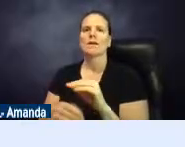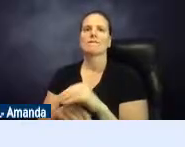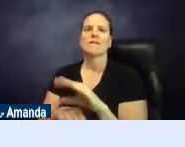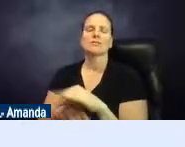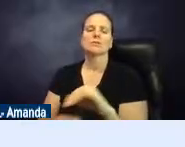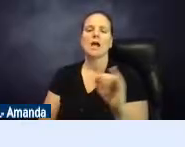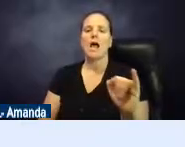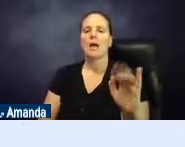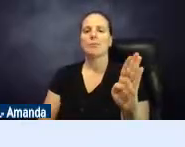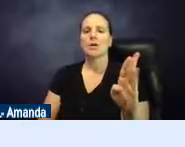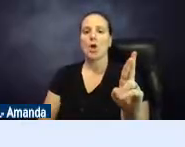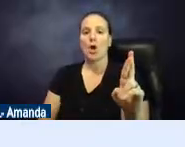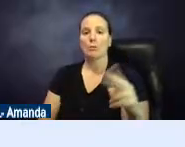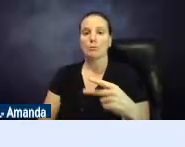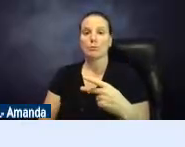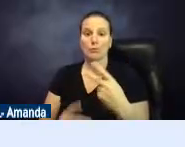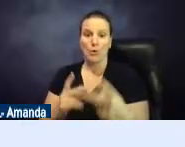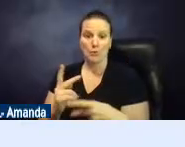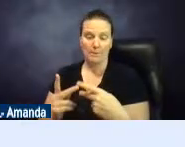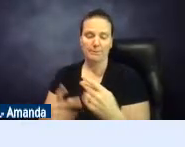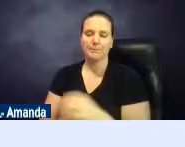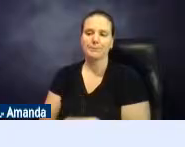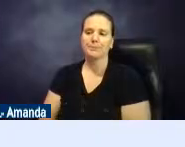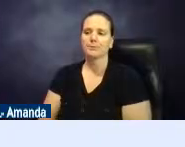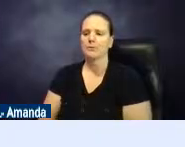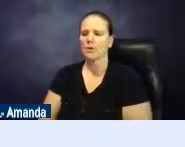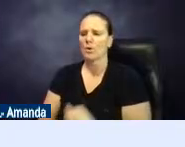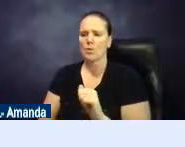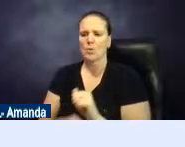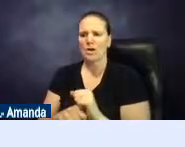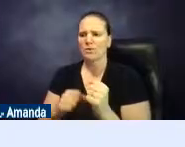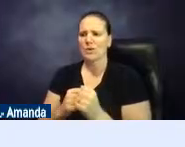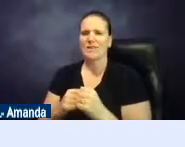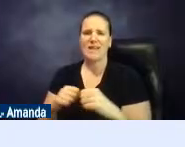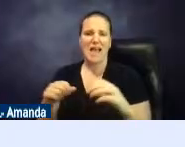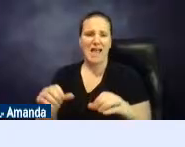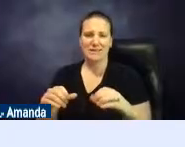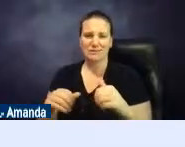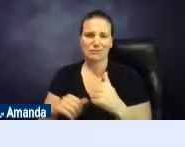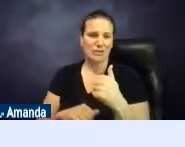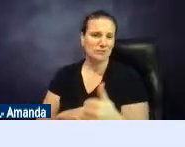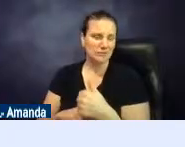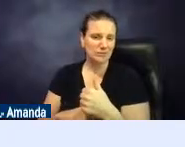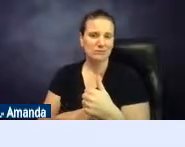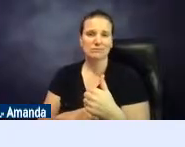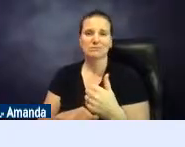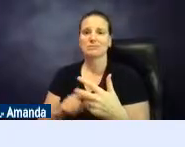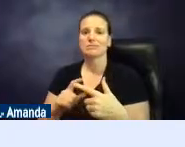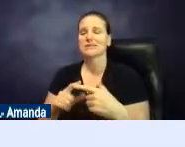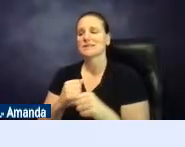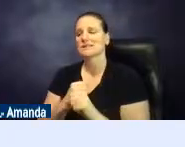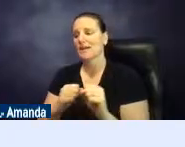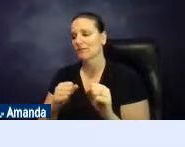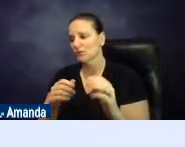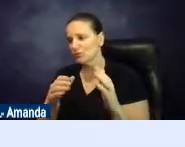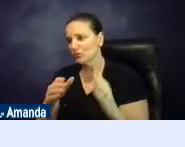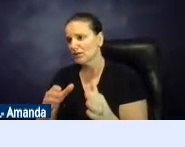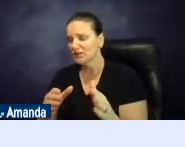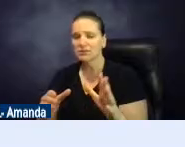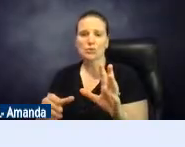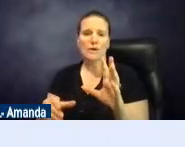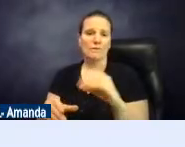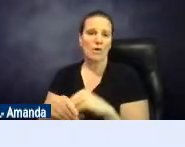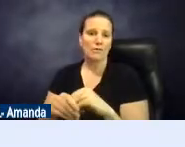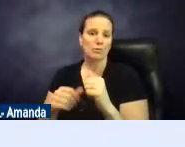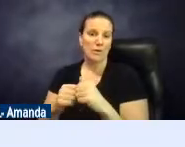IBR program. We've been working with a number of other active transportation, safe streets organizations to really dig in onto the components of this program. So